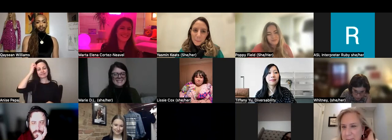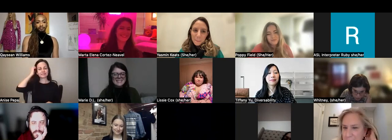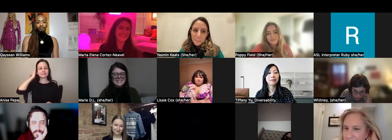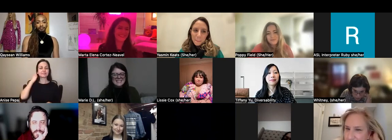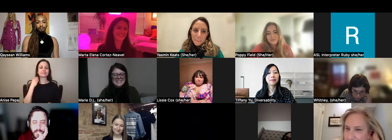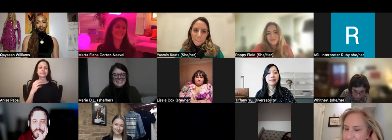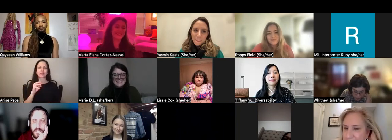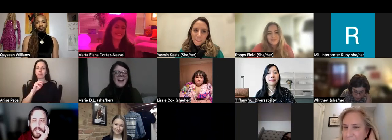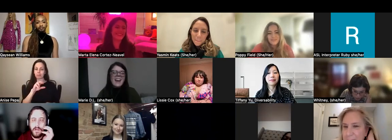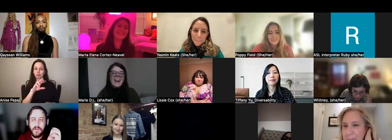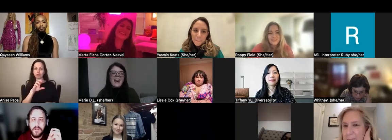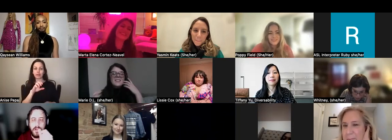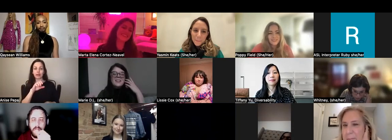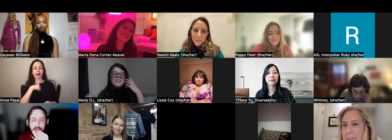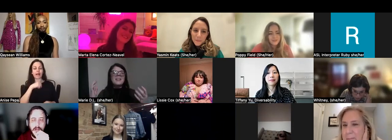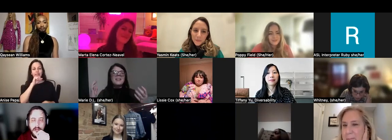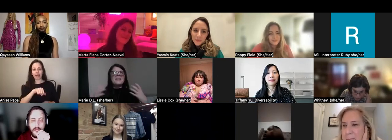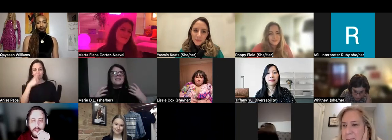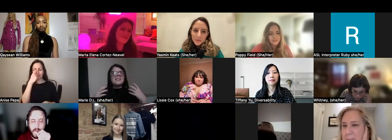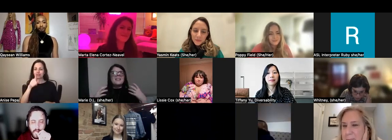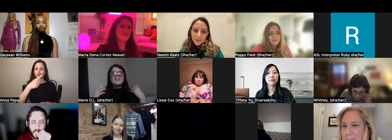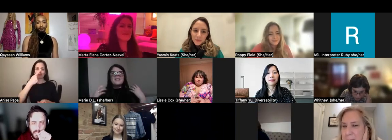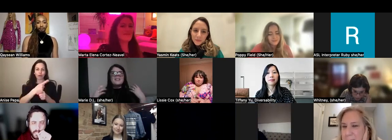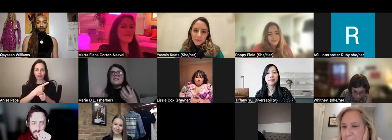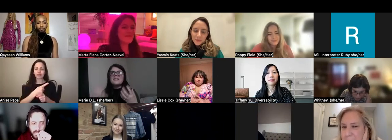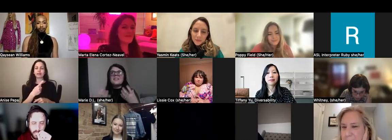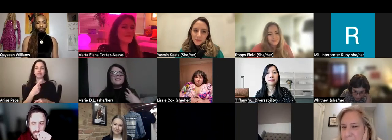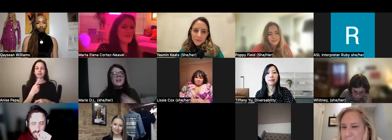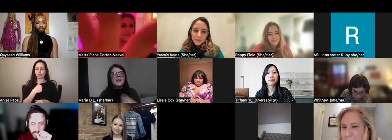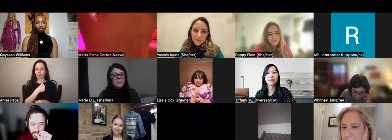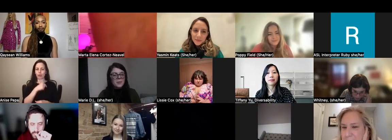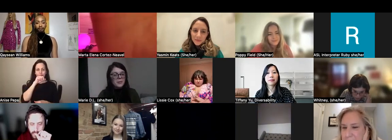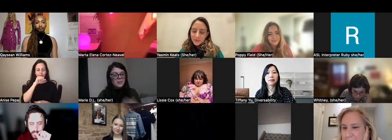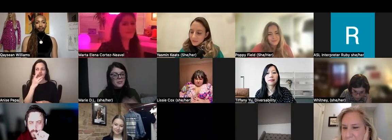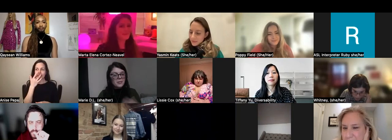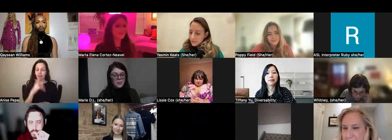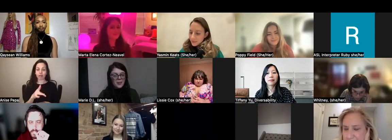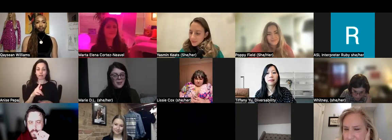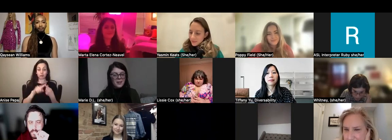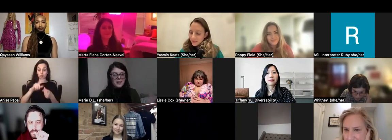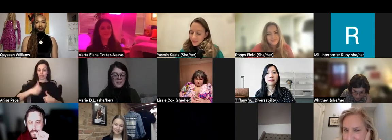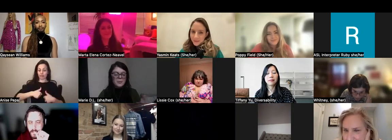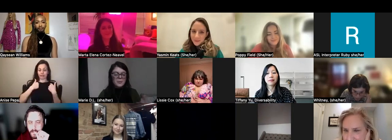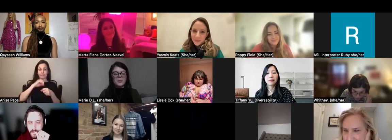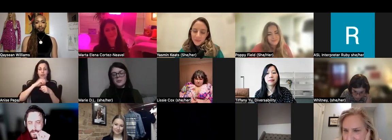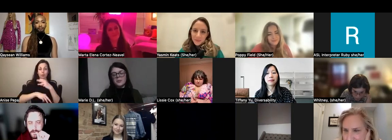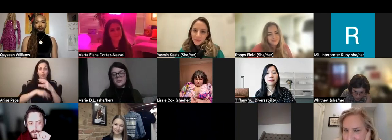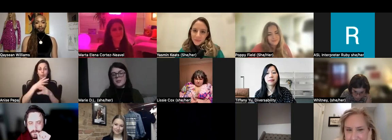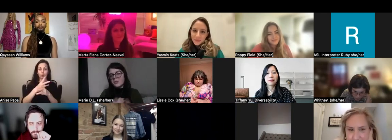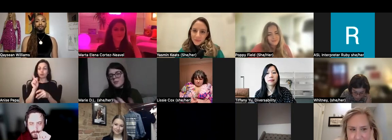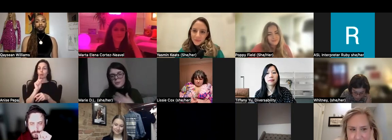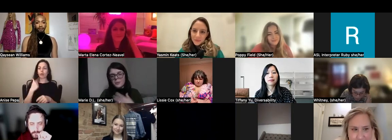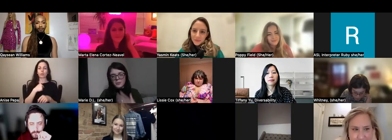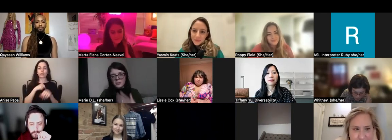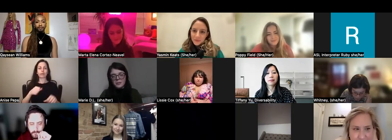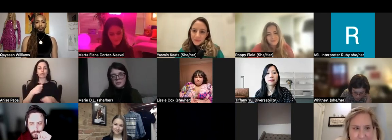I love it because you're so right. It's like we are so lucky to live in a world to where we can create our own careers